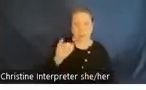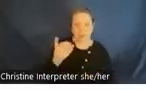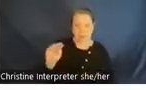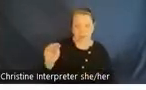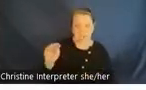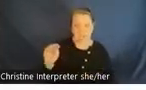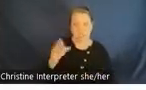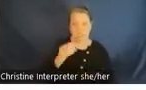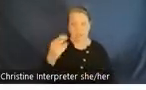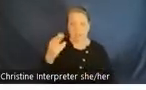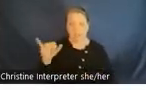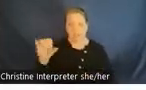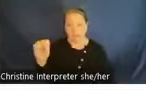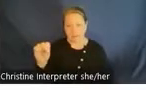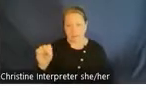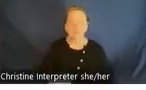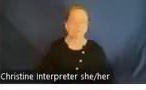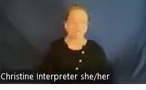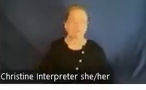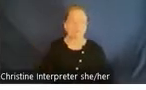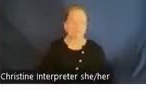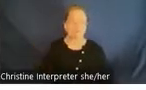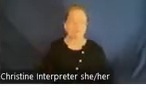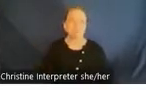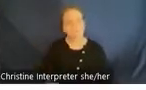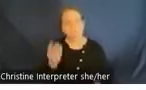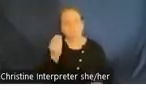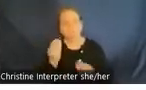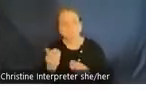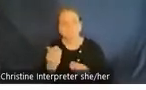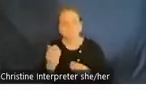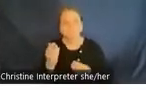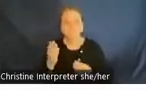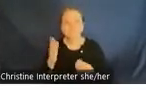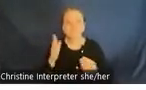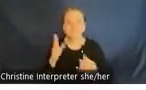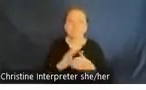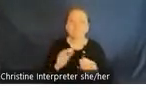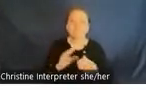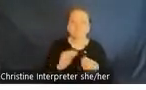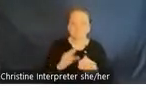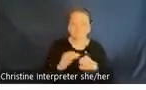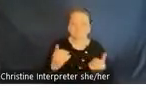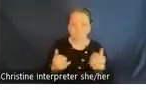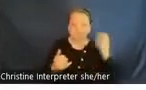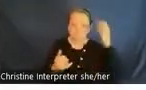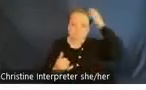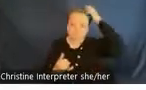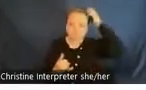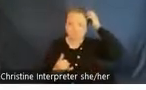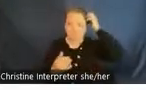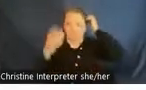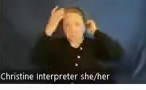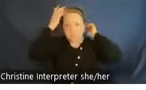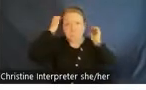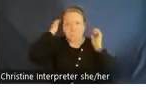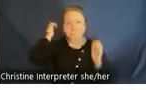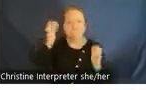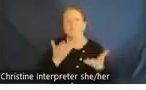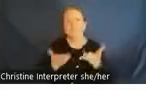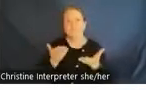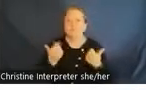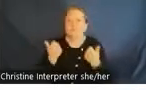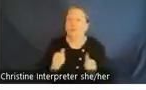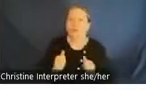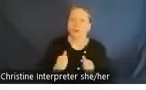his. I just wanted to speak to you guys today and maybe give a little encouragement and motivation to